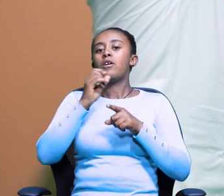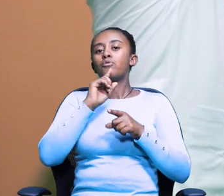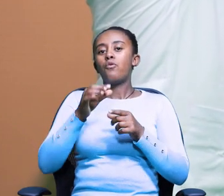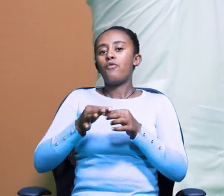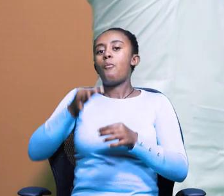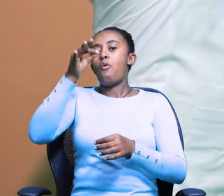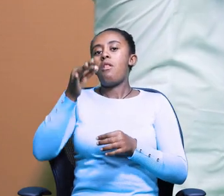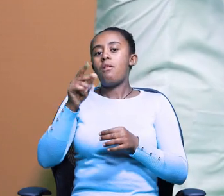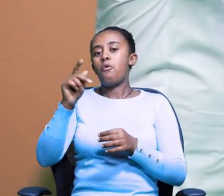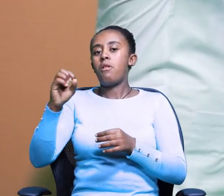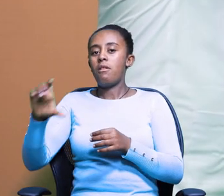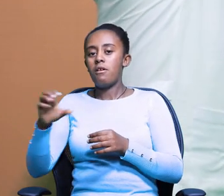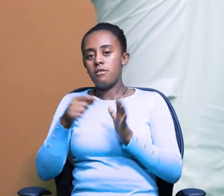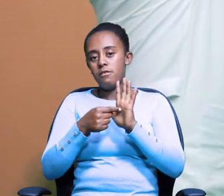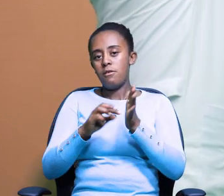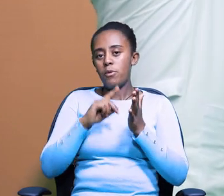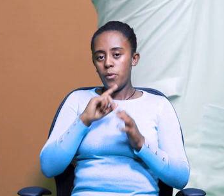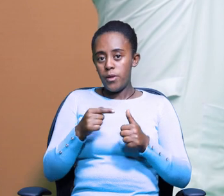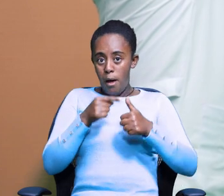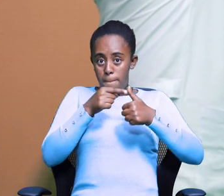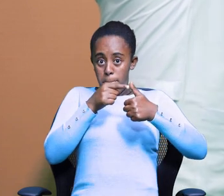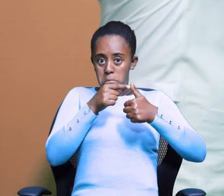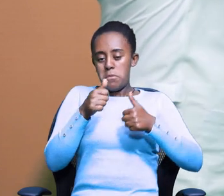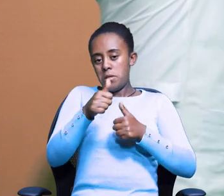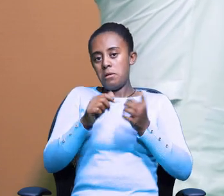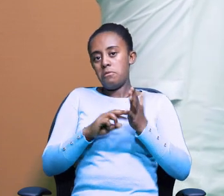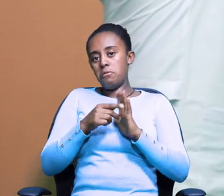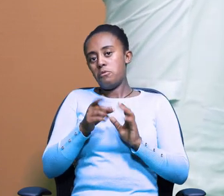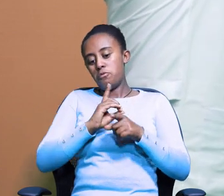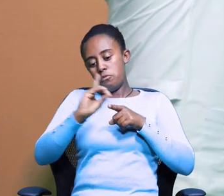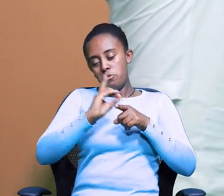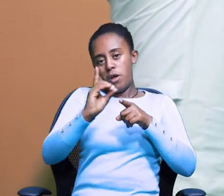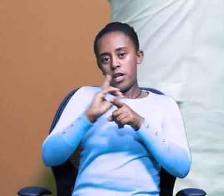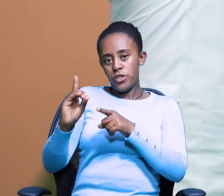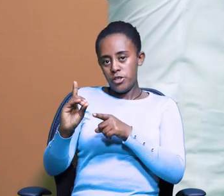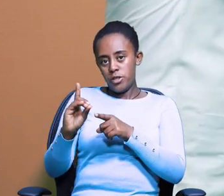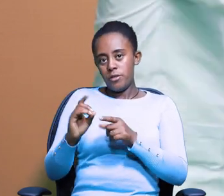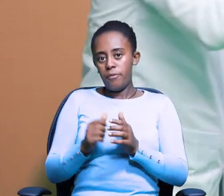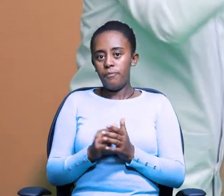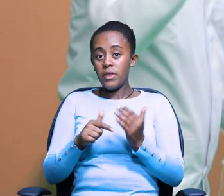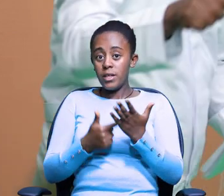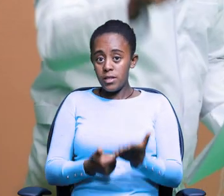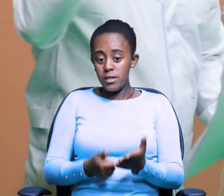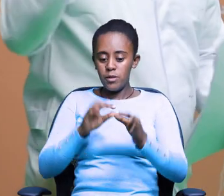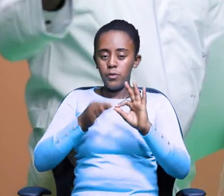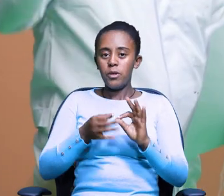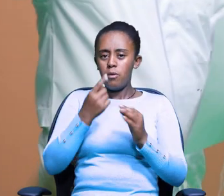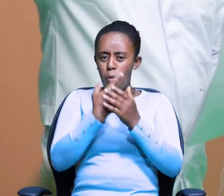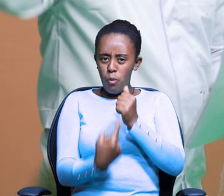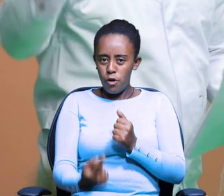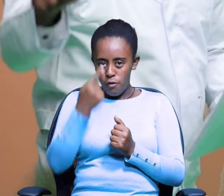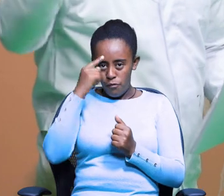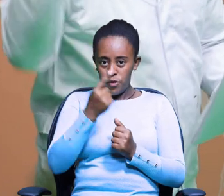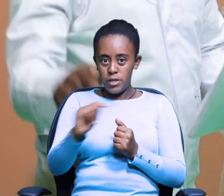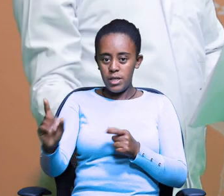poles, and my thumb shows the direction of the poles. My finger shows the direction of the current. Z is to determine only for